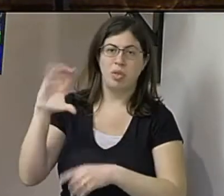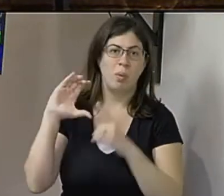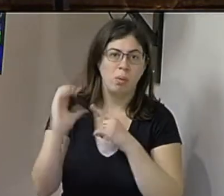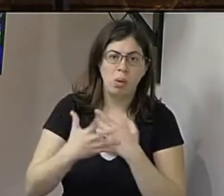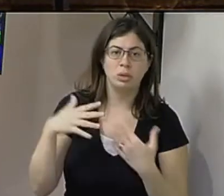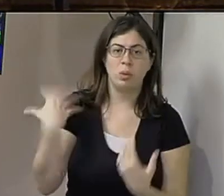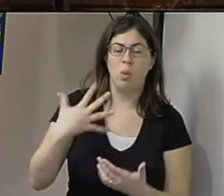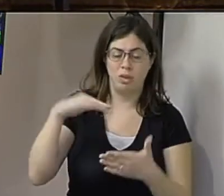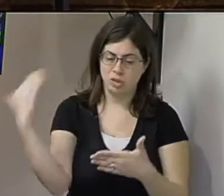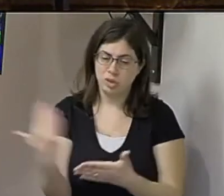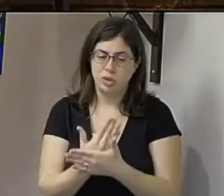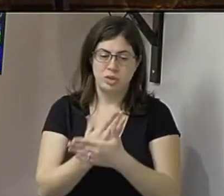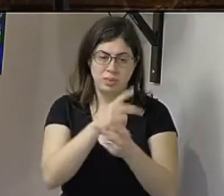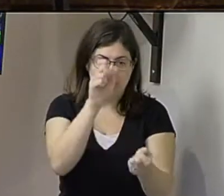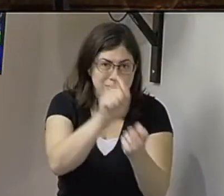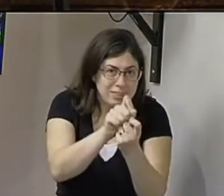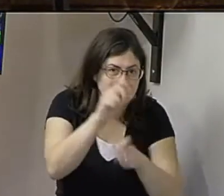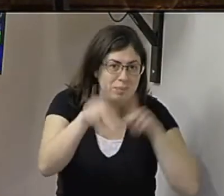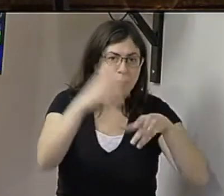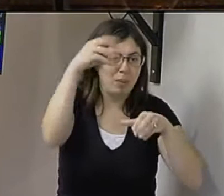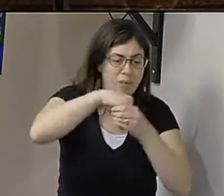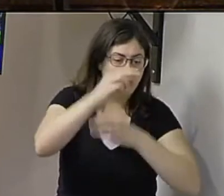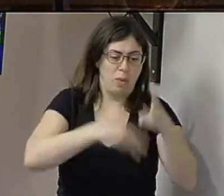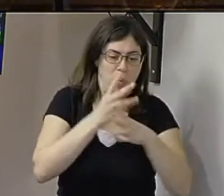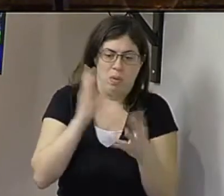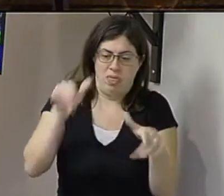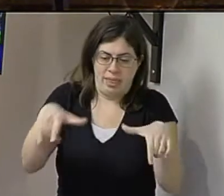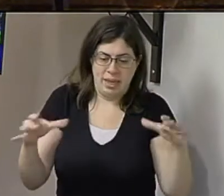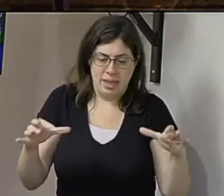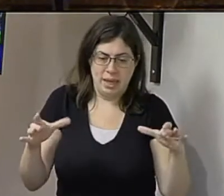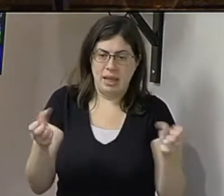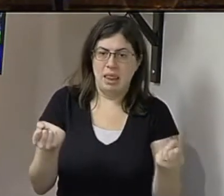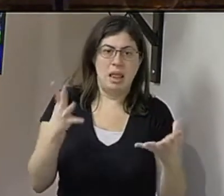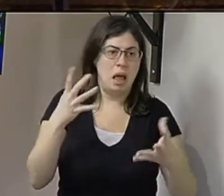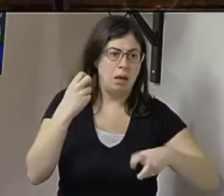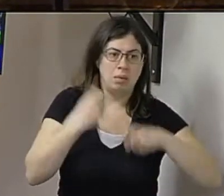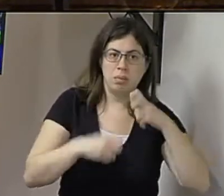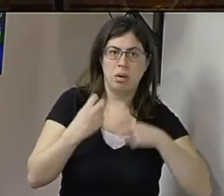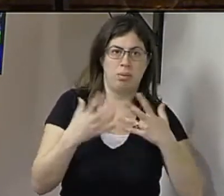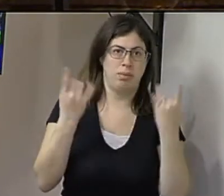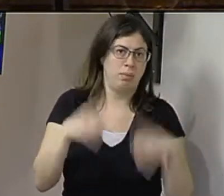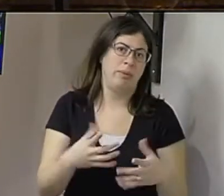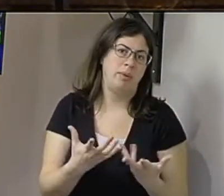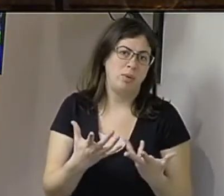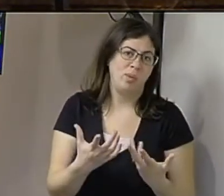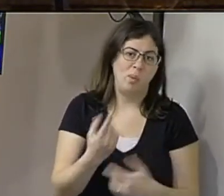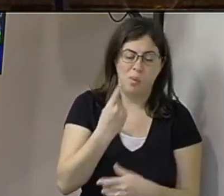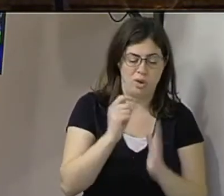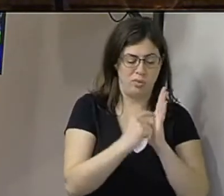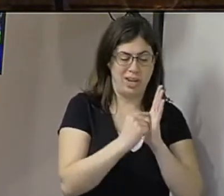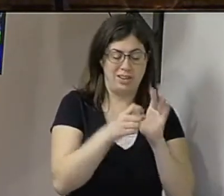then we're going to get introduced to some characters who step into this world, and it starts causing a lot of crazy problems for them. One of the notes